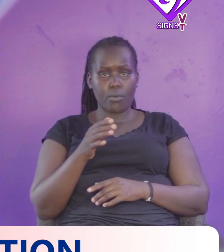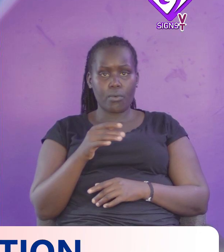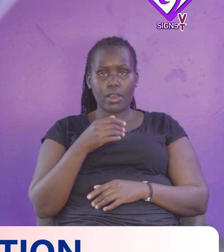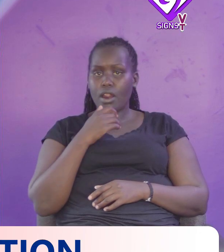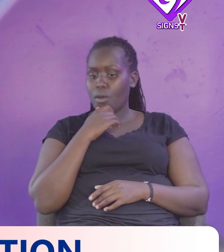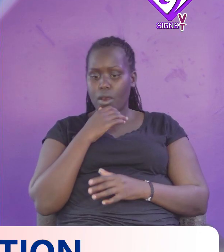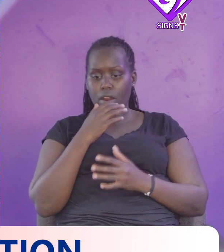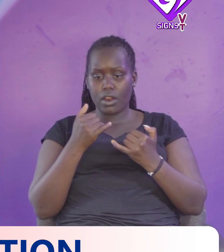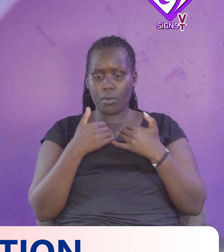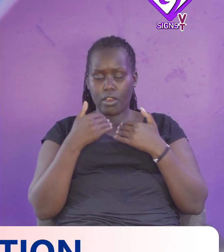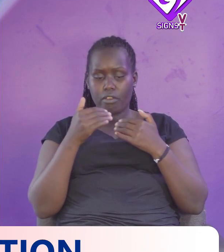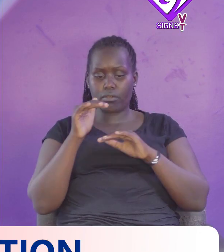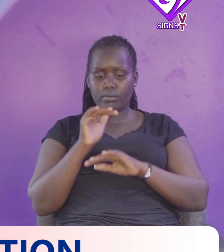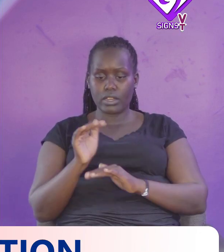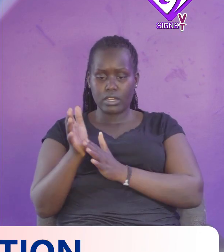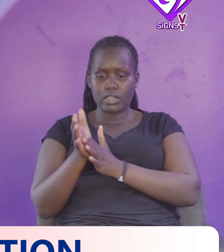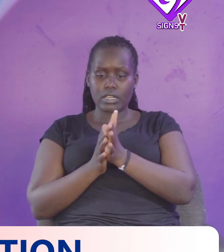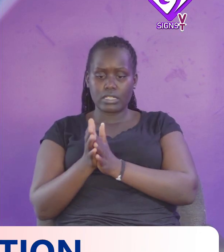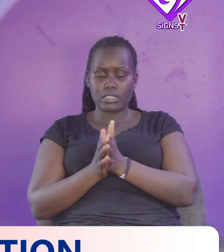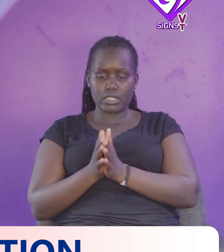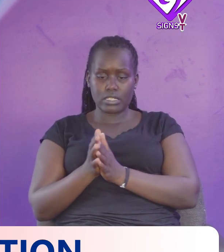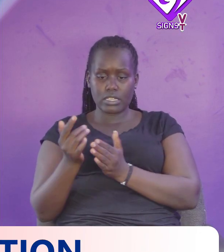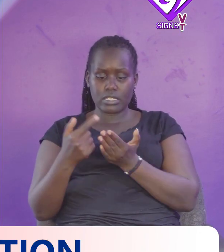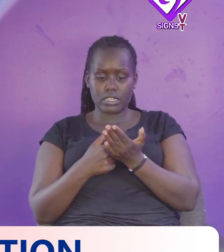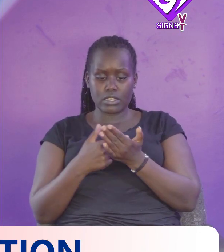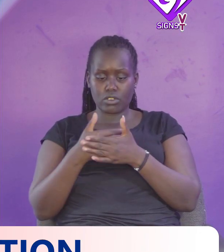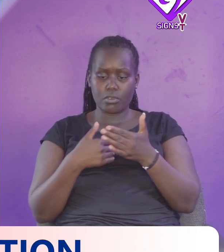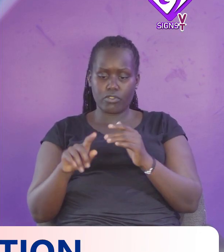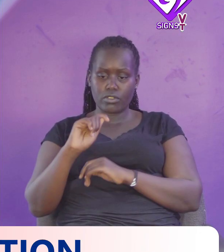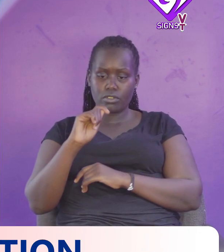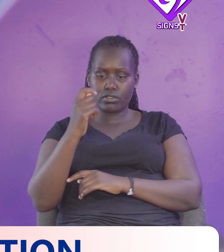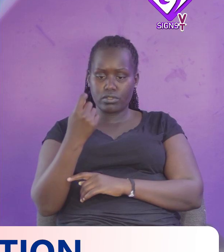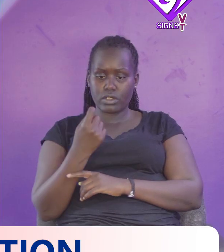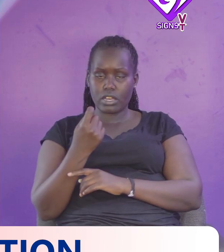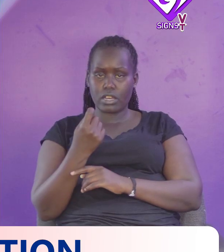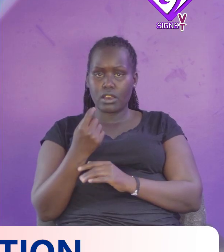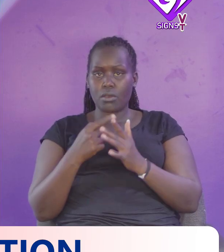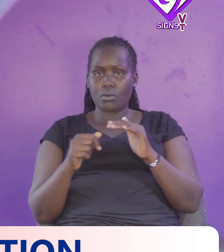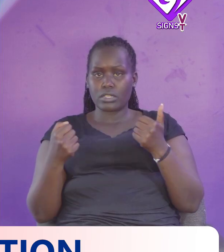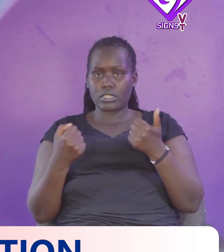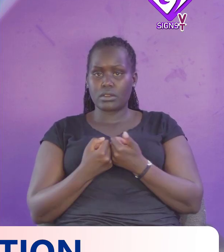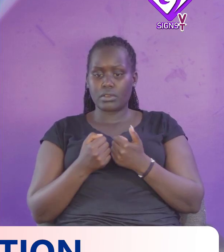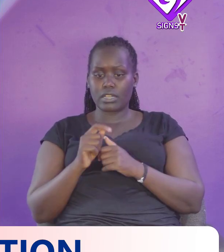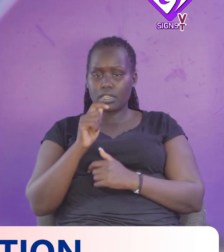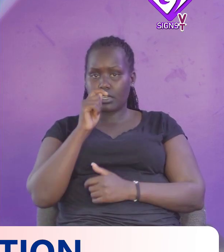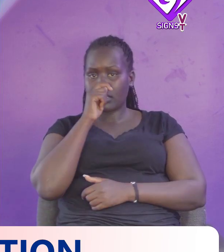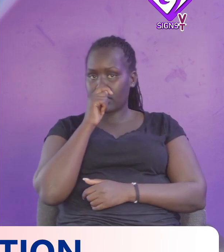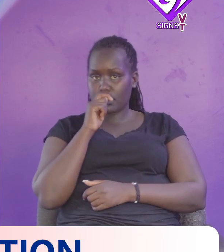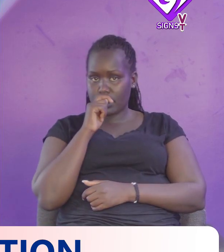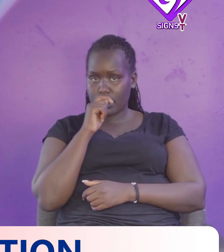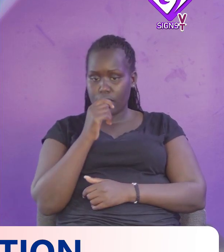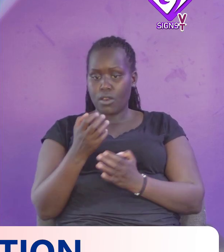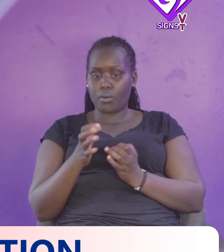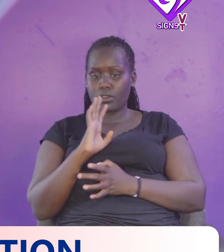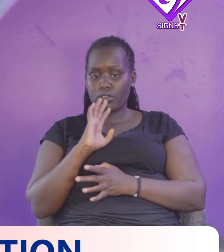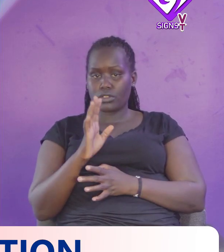for a break. Very interesting discussions. Before even we come to Kenya, something is happening in Tanzania. Yes. We need to talk about it. Of